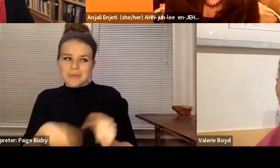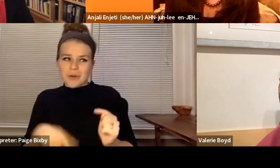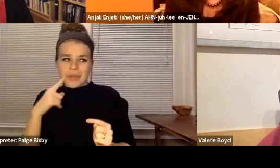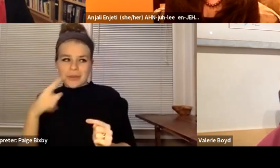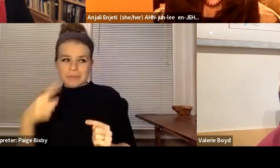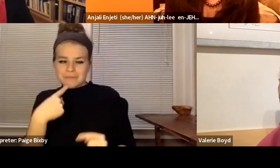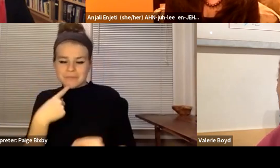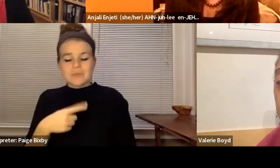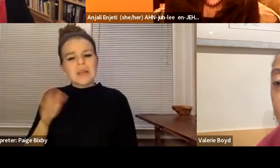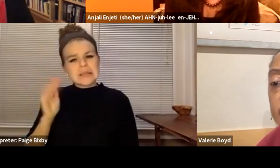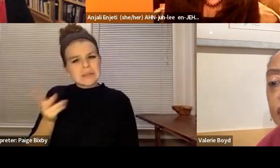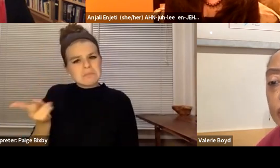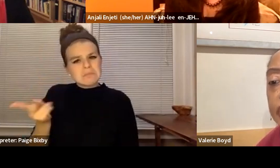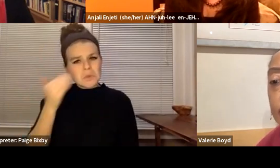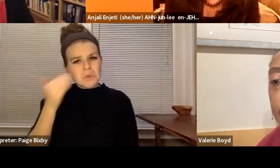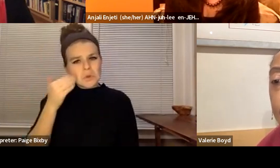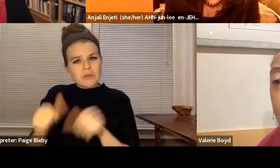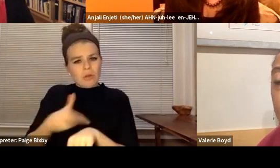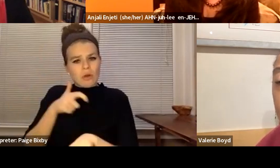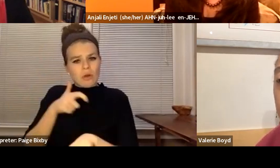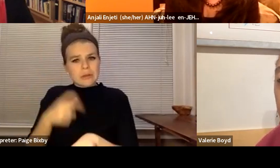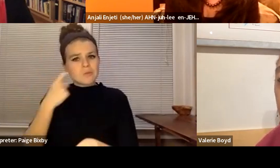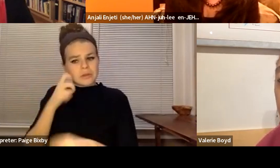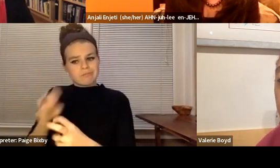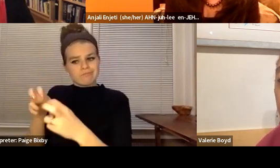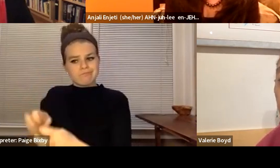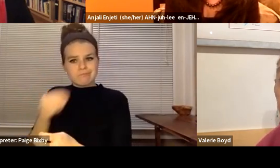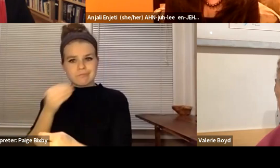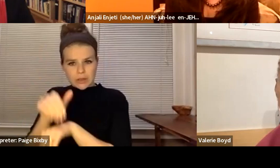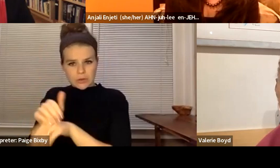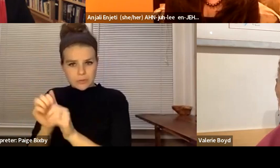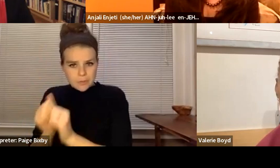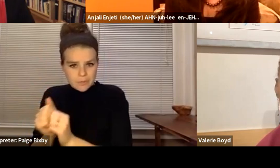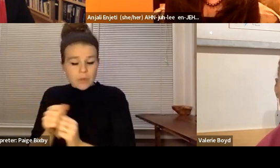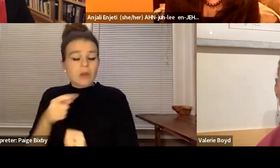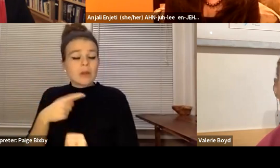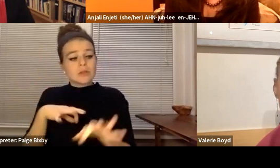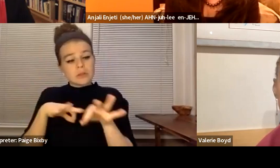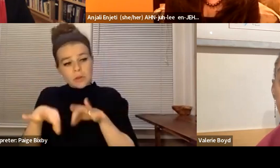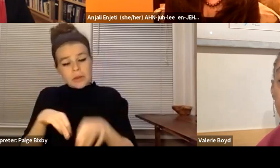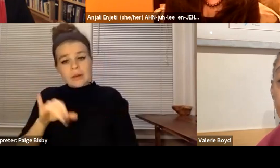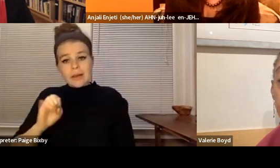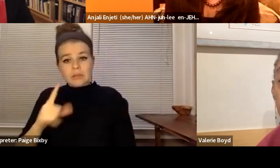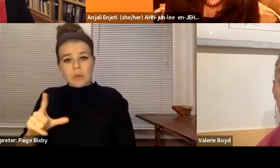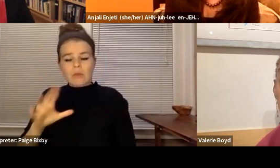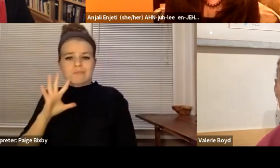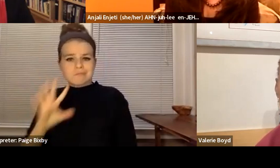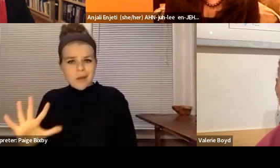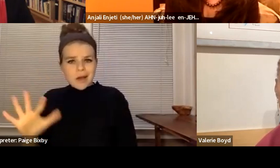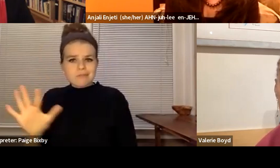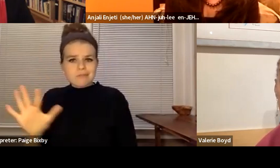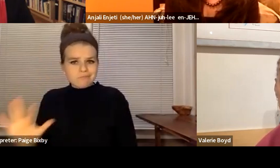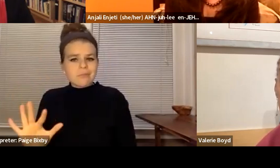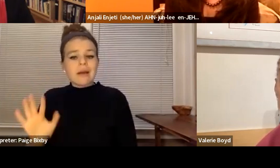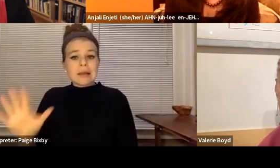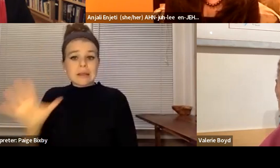known him for a long time and recently had dinner with him. She explained that when Ishmael was a little boy around 5, his